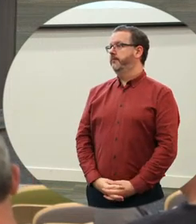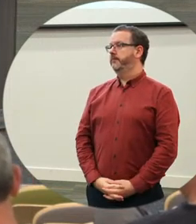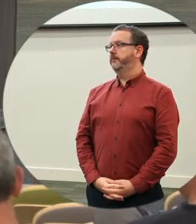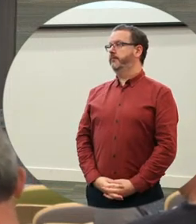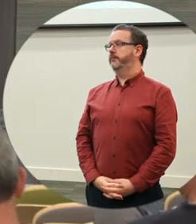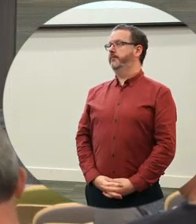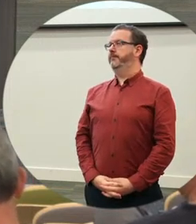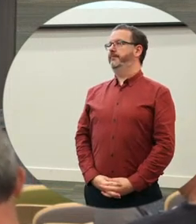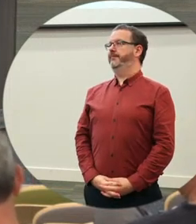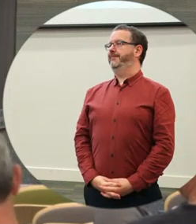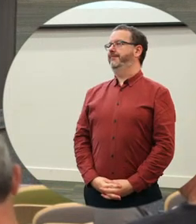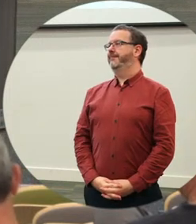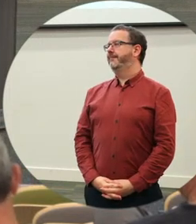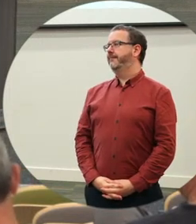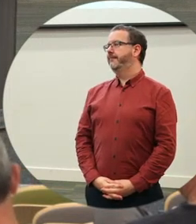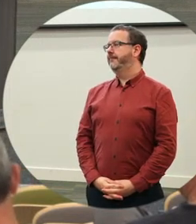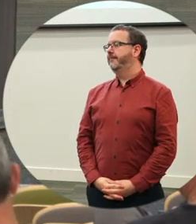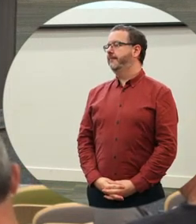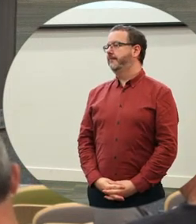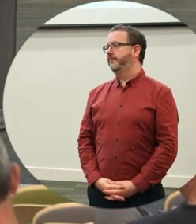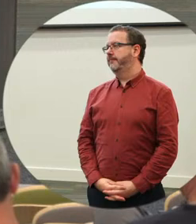It's coming.